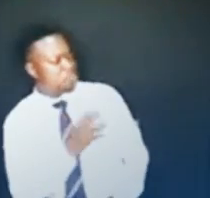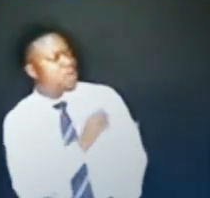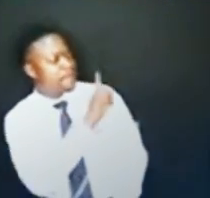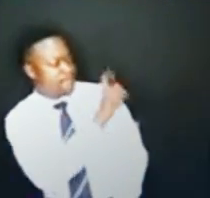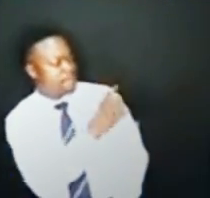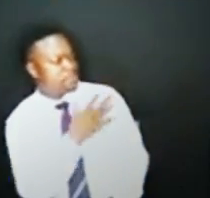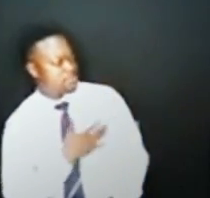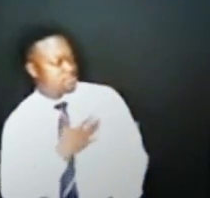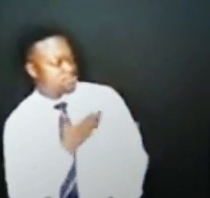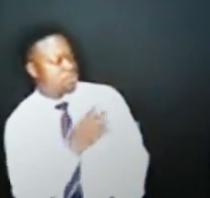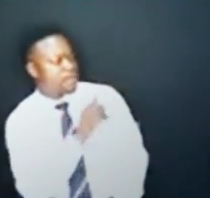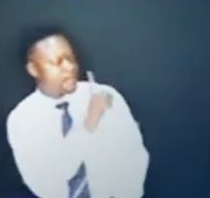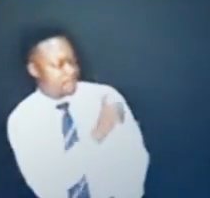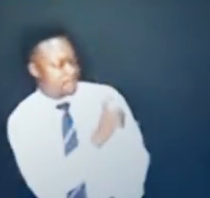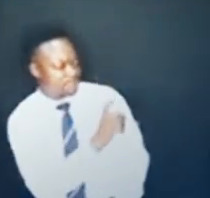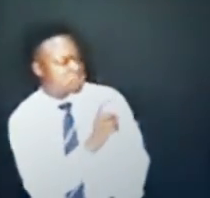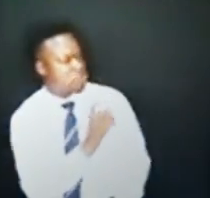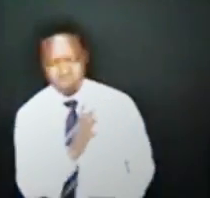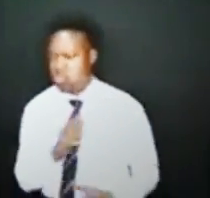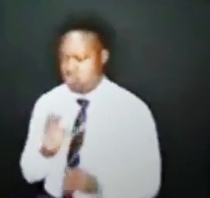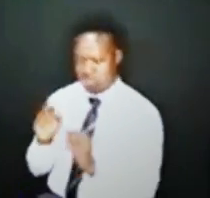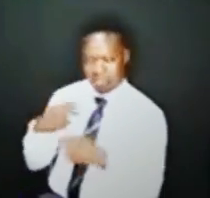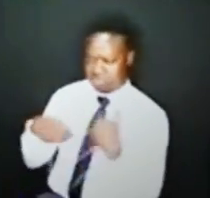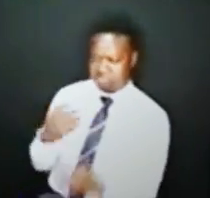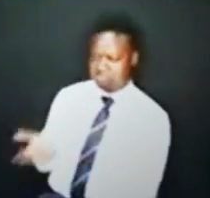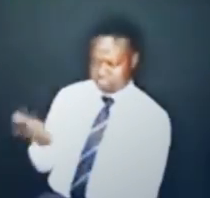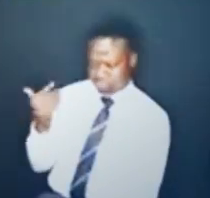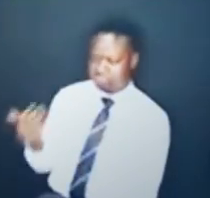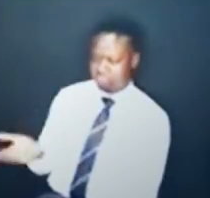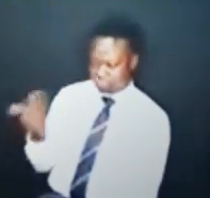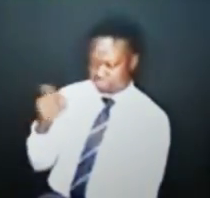question. No problem.